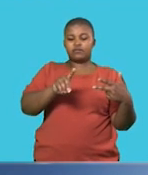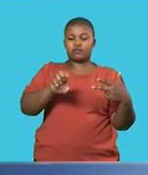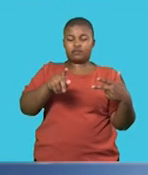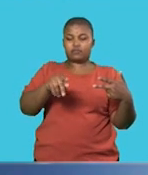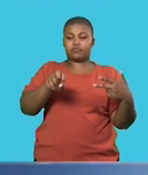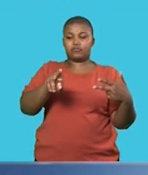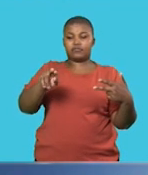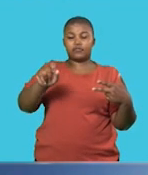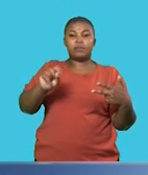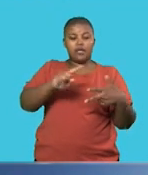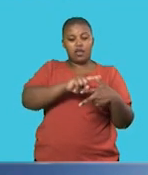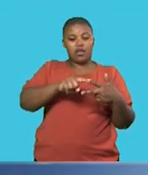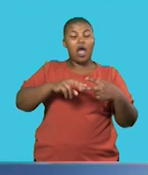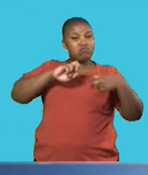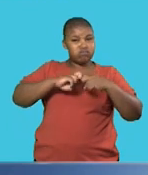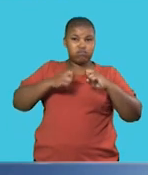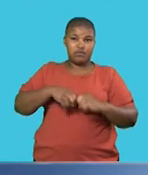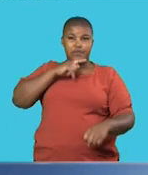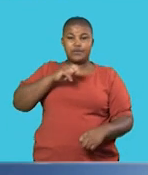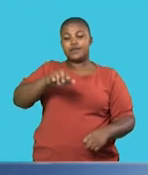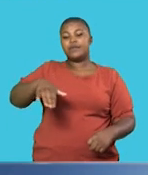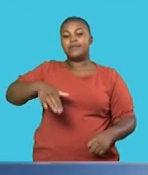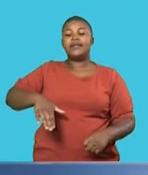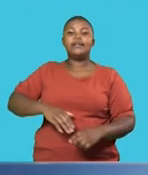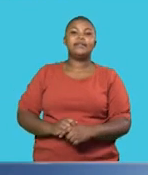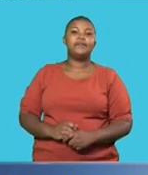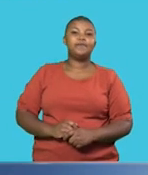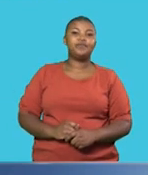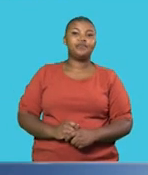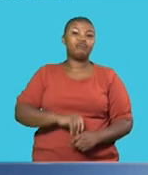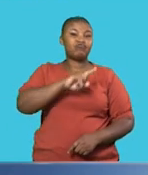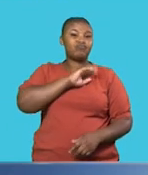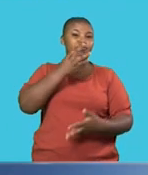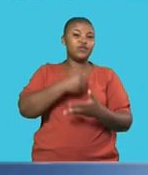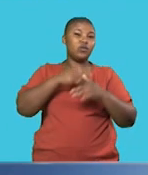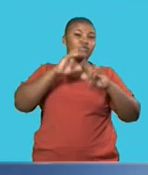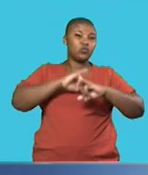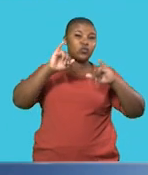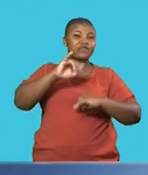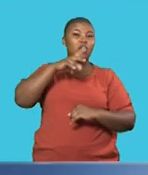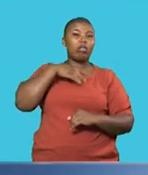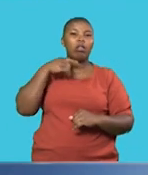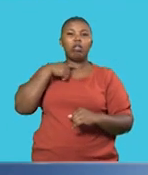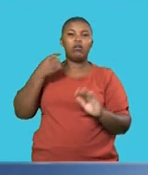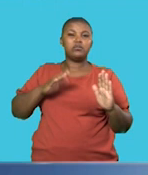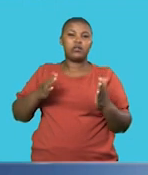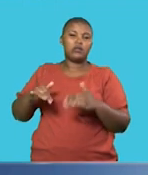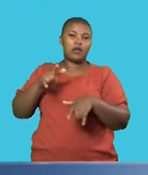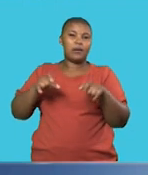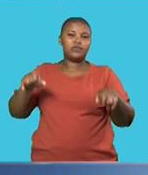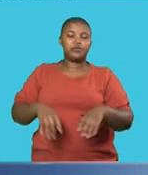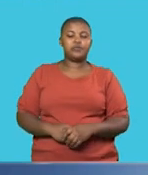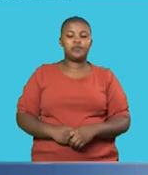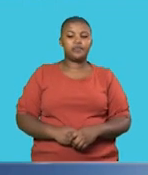Those are the problematic stations because they also contribute a lot in terms of the murders and so forth. So